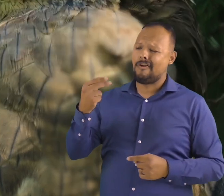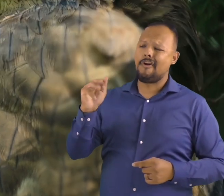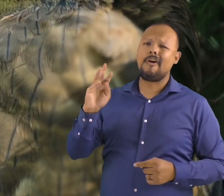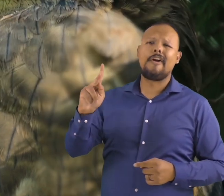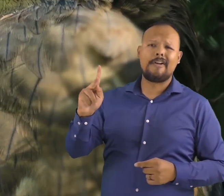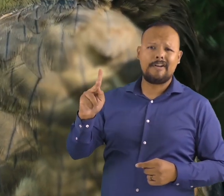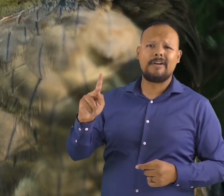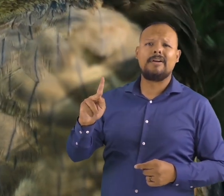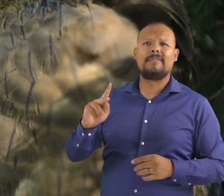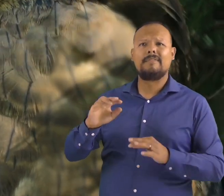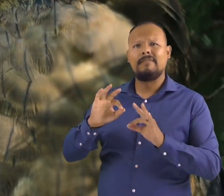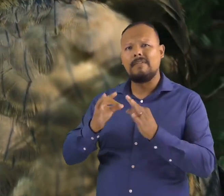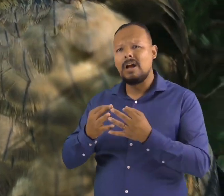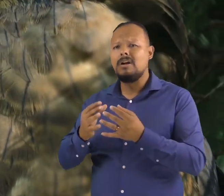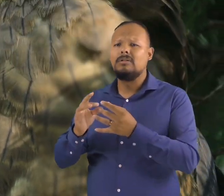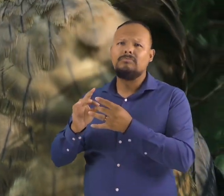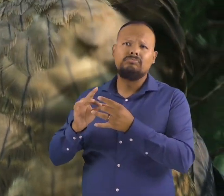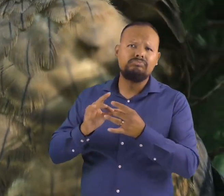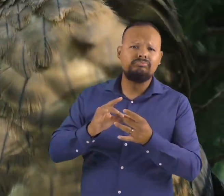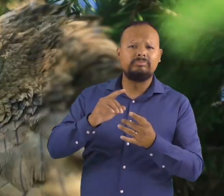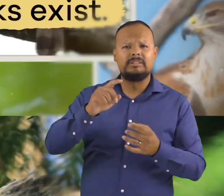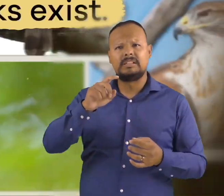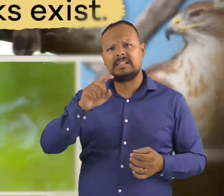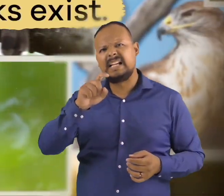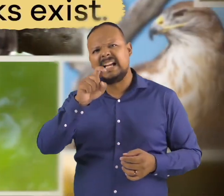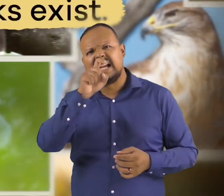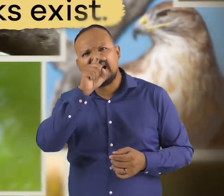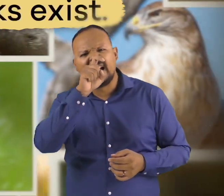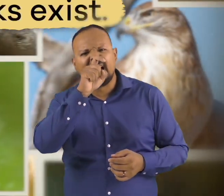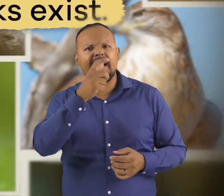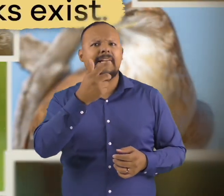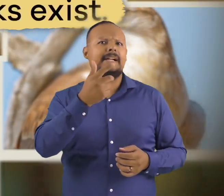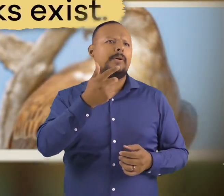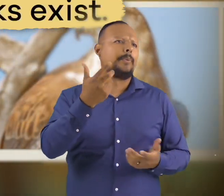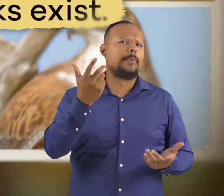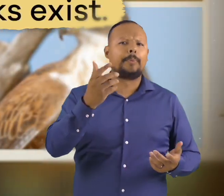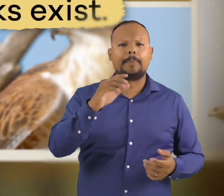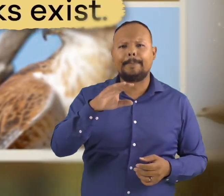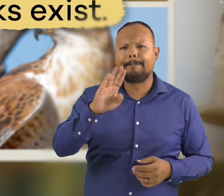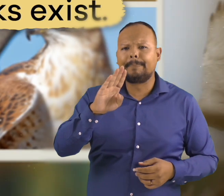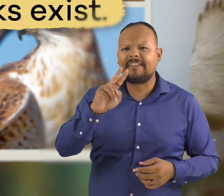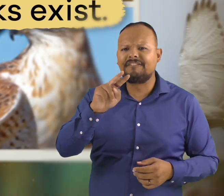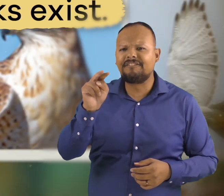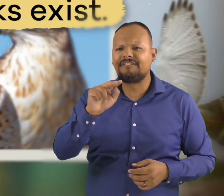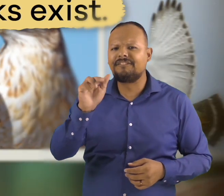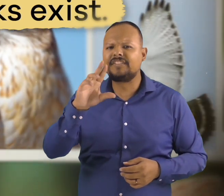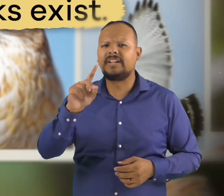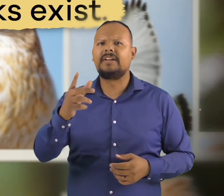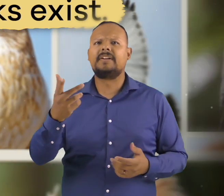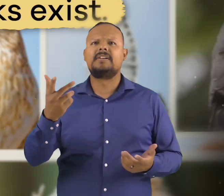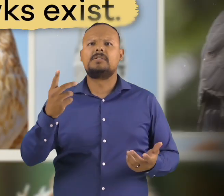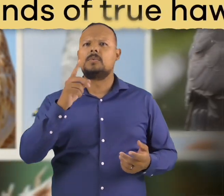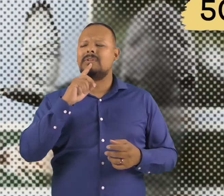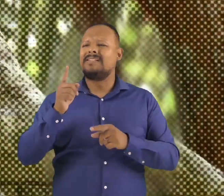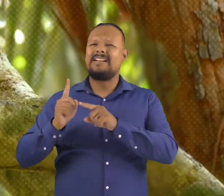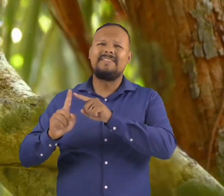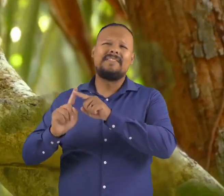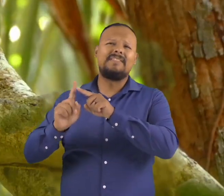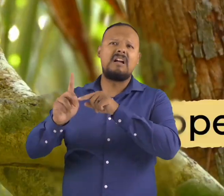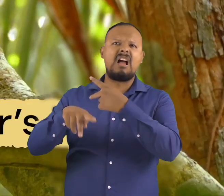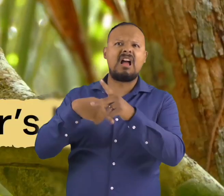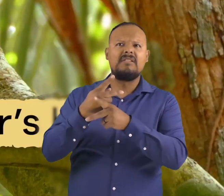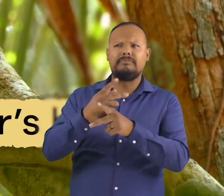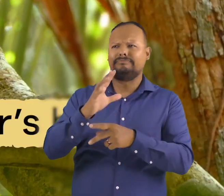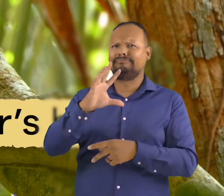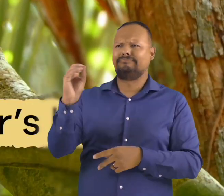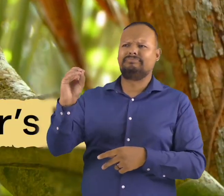closely related to eagles and buzzards, only about 50 kinds of true hawks exist. One